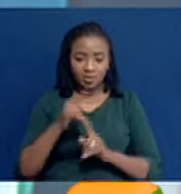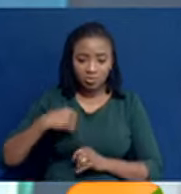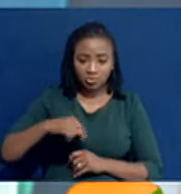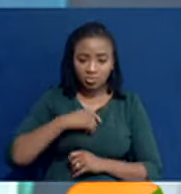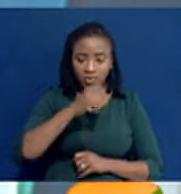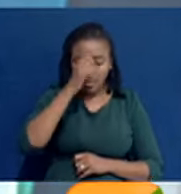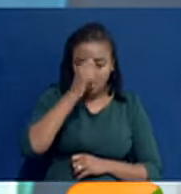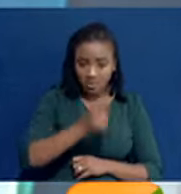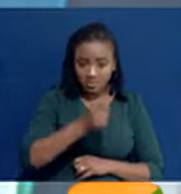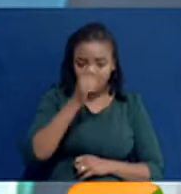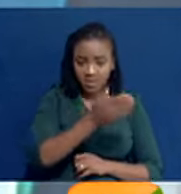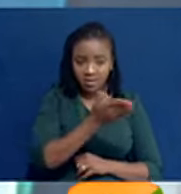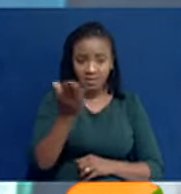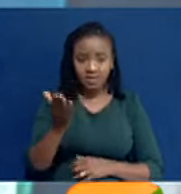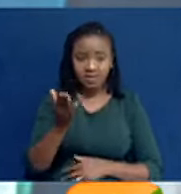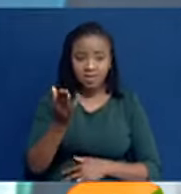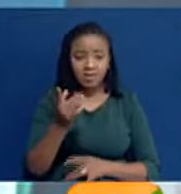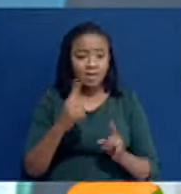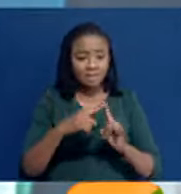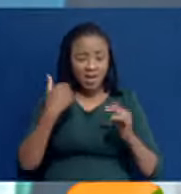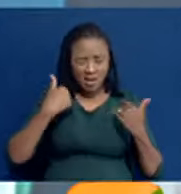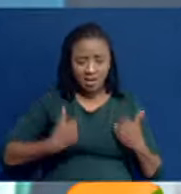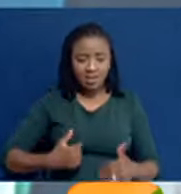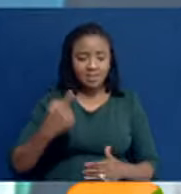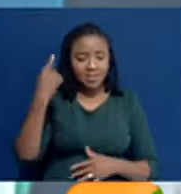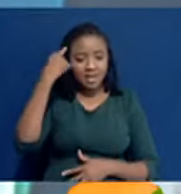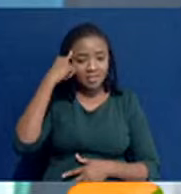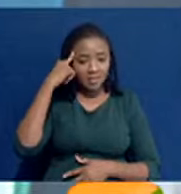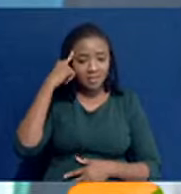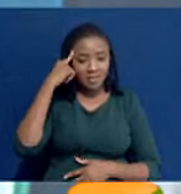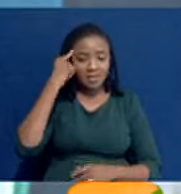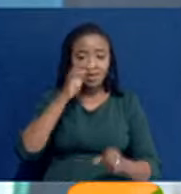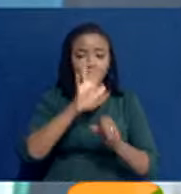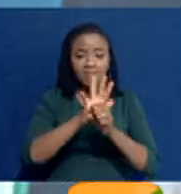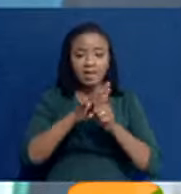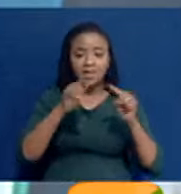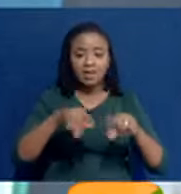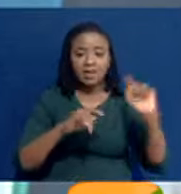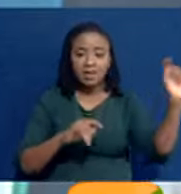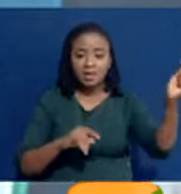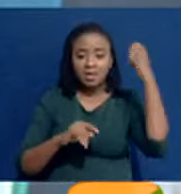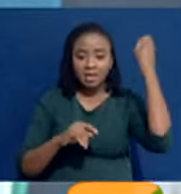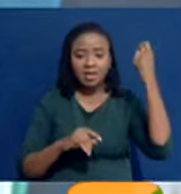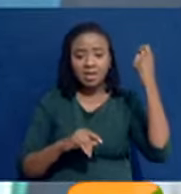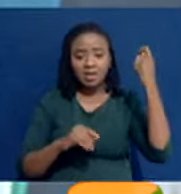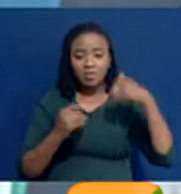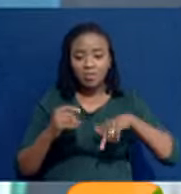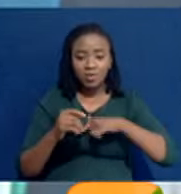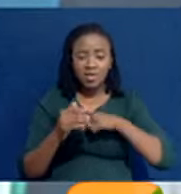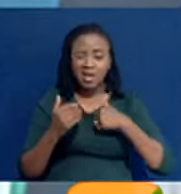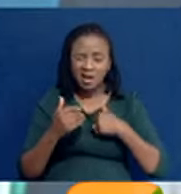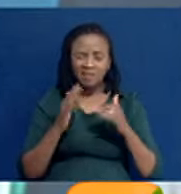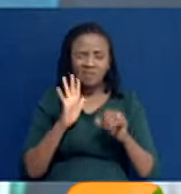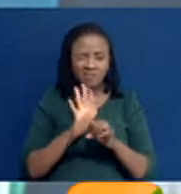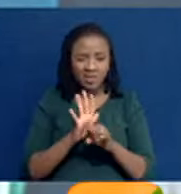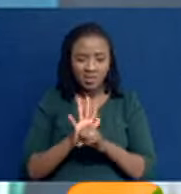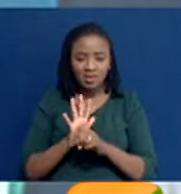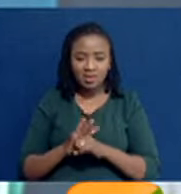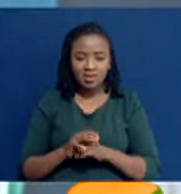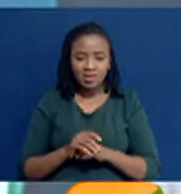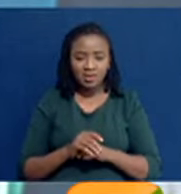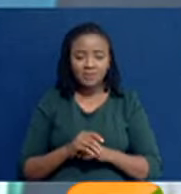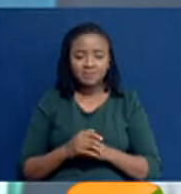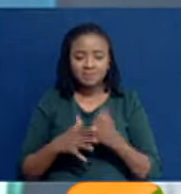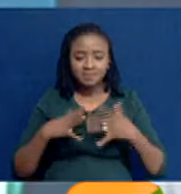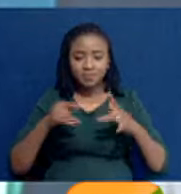them. But I think majority in Kenya, maybe we have so many churches in this